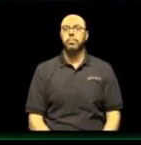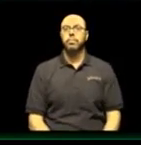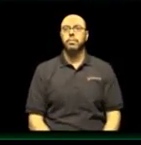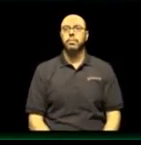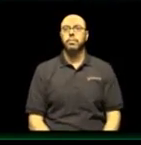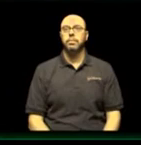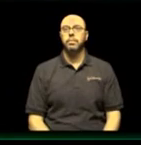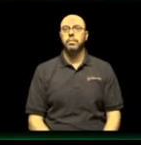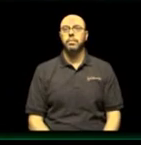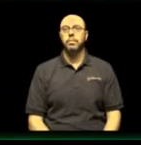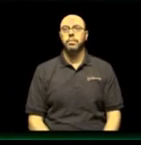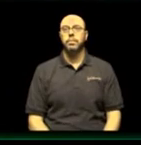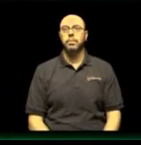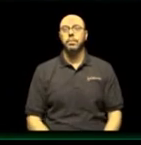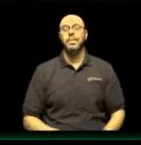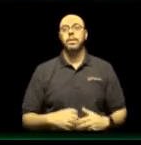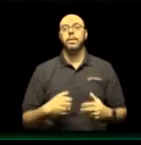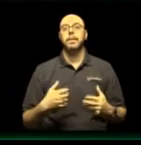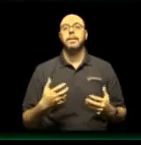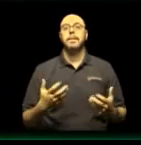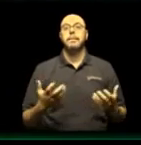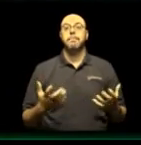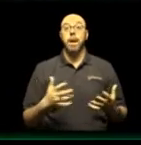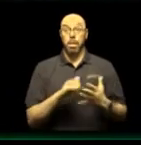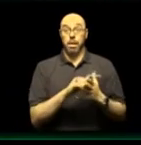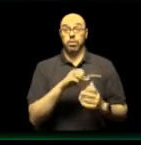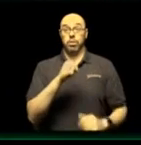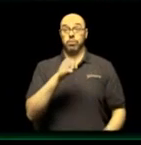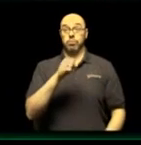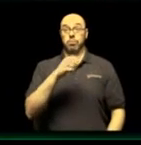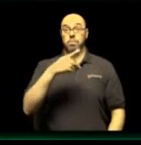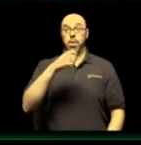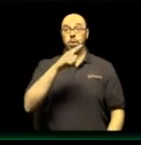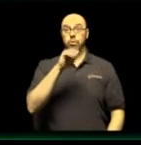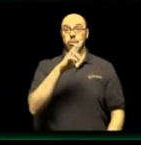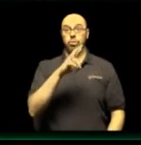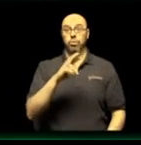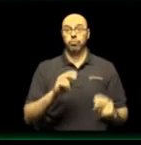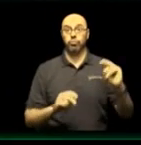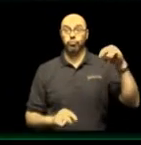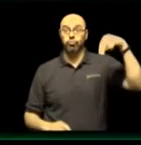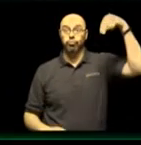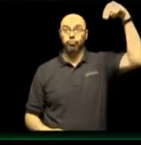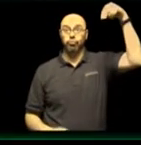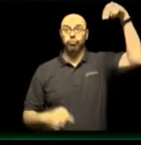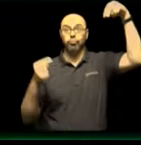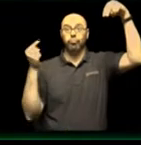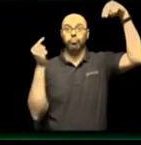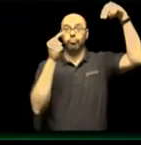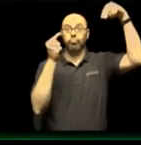stop? Well, the spotter and pit crew and me, we hear at the same